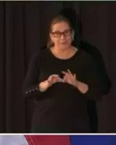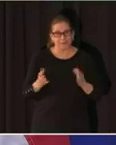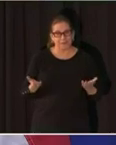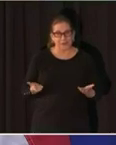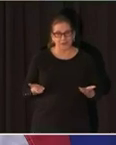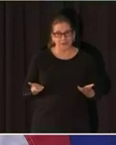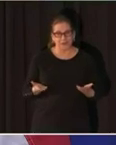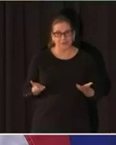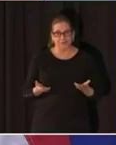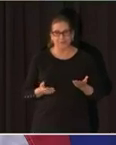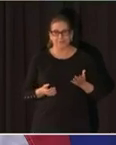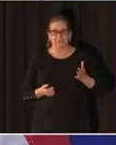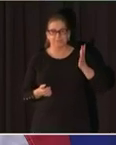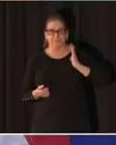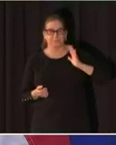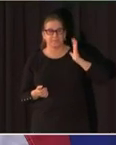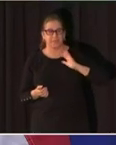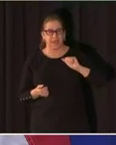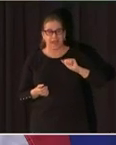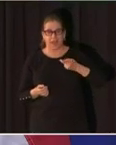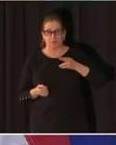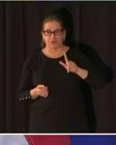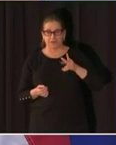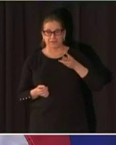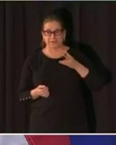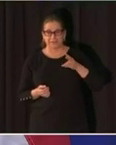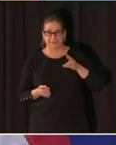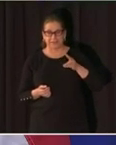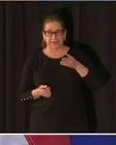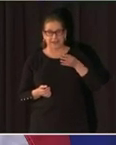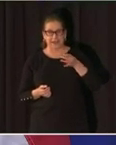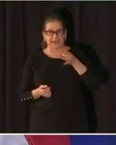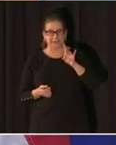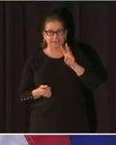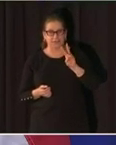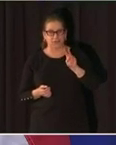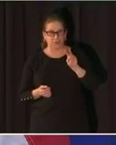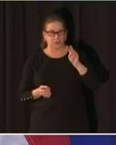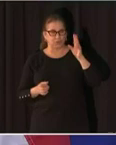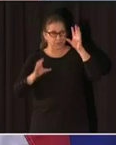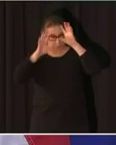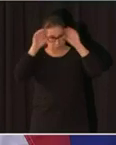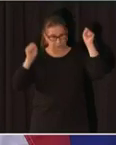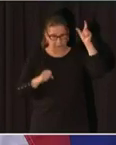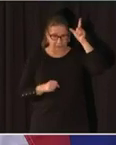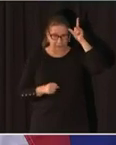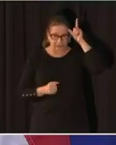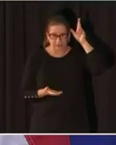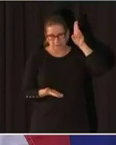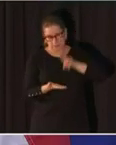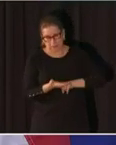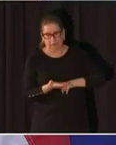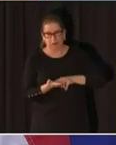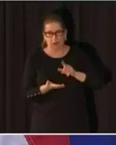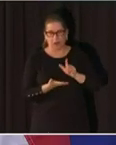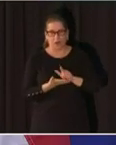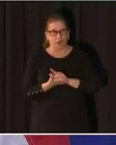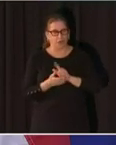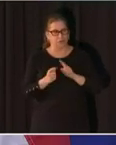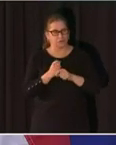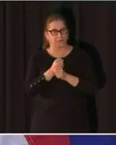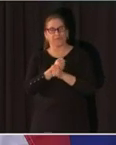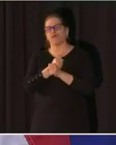16, 1862, President Abraham Lincoln signed into law the Compensated Emancipation Act that freed all